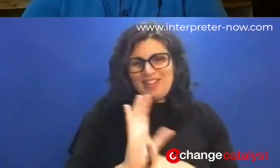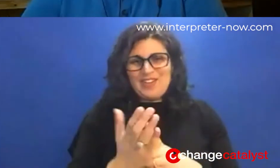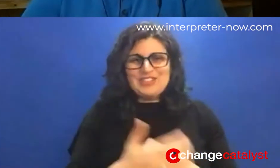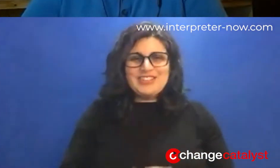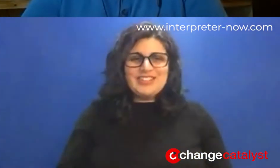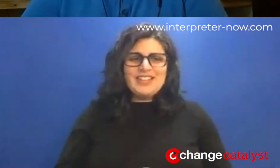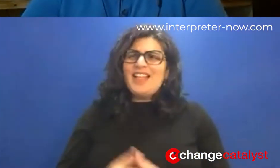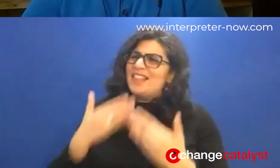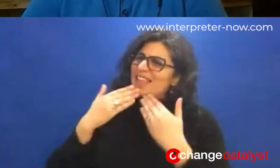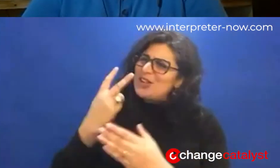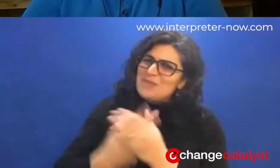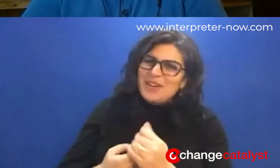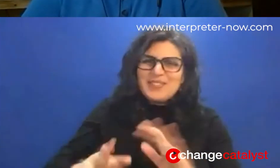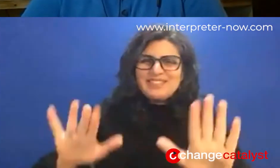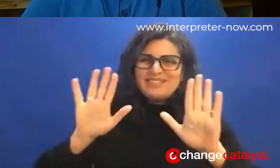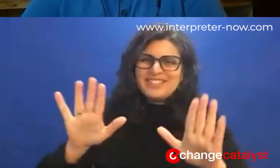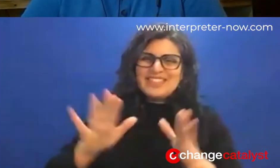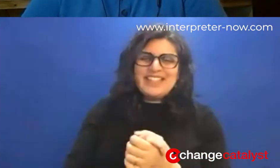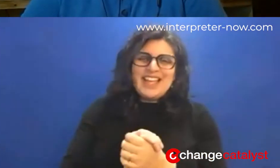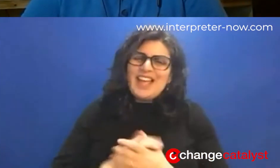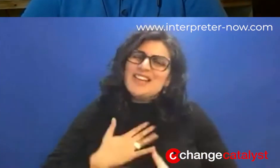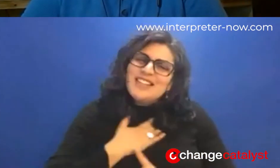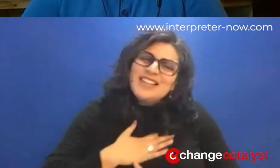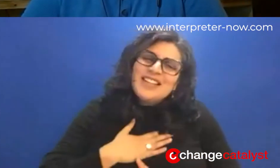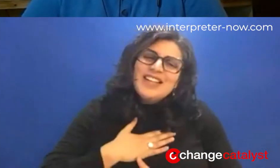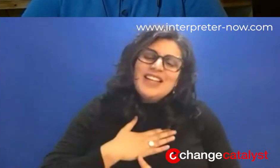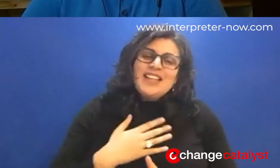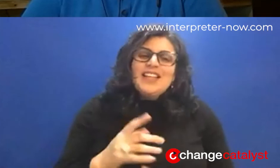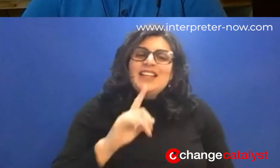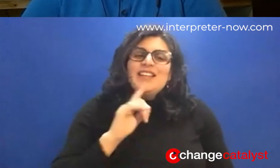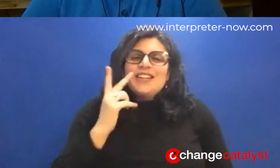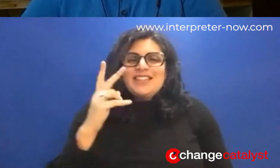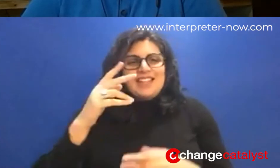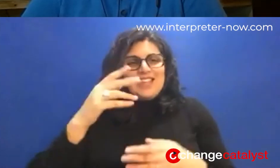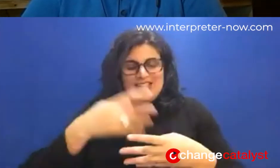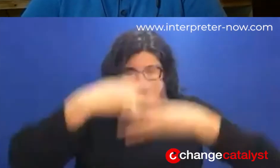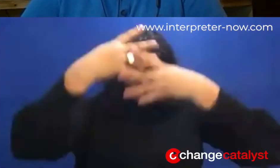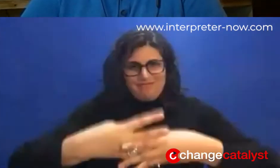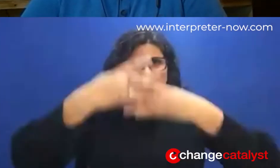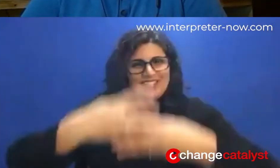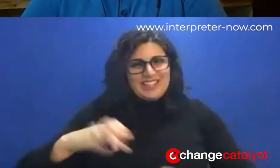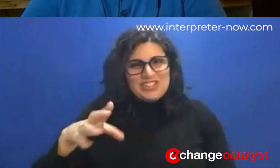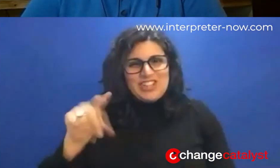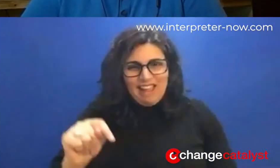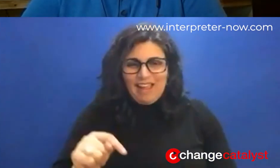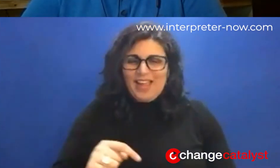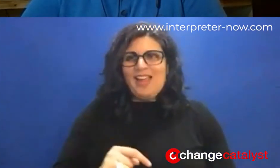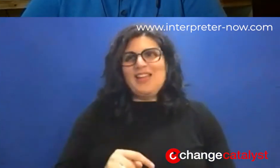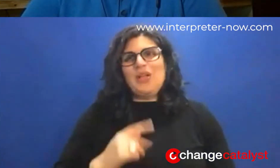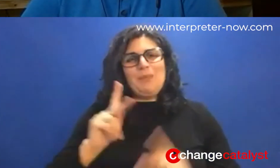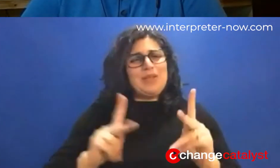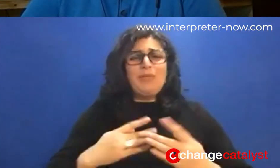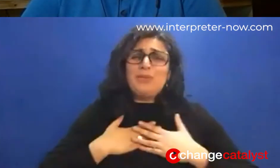Thank you both. Really appreciate this. And I'm sure you're seeing the chat too. People are really appreciating this